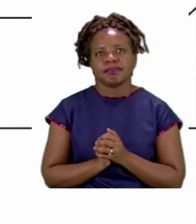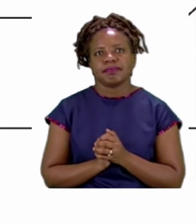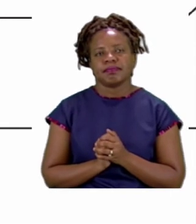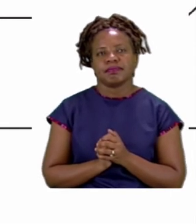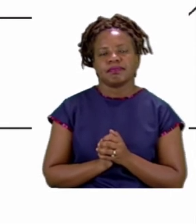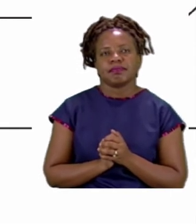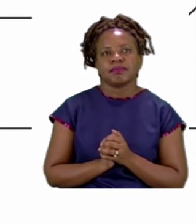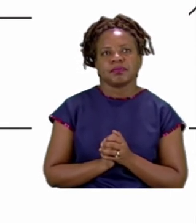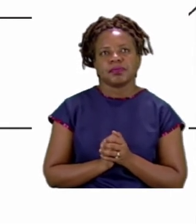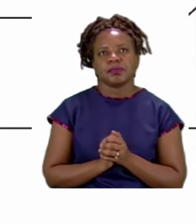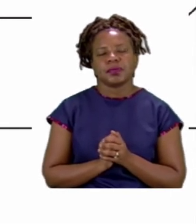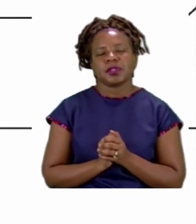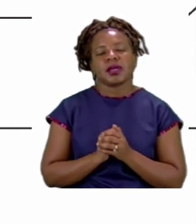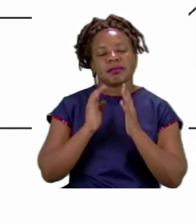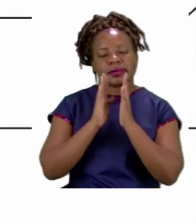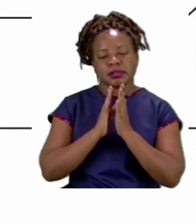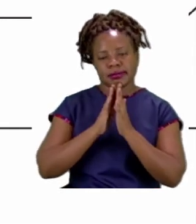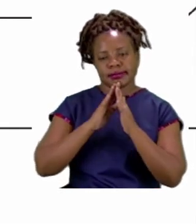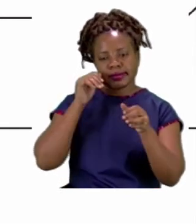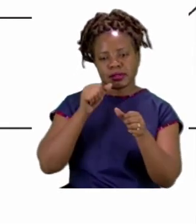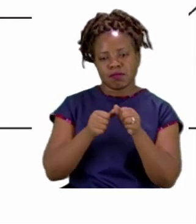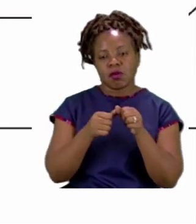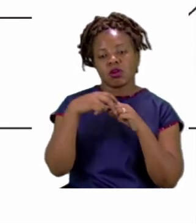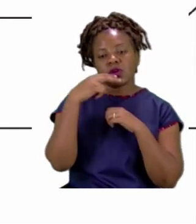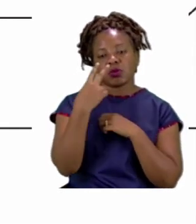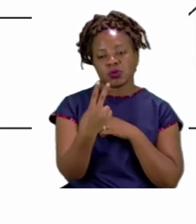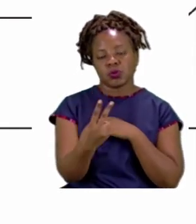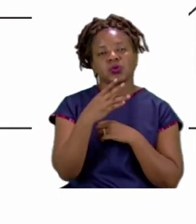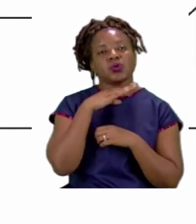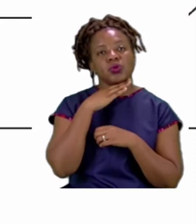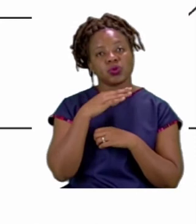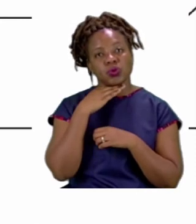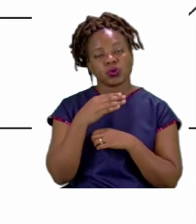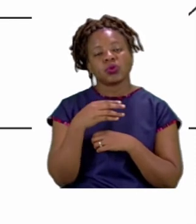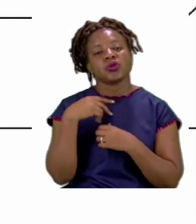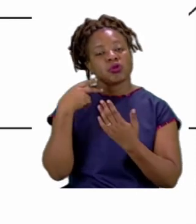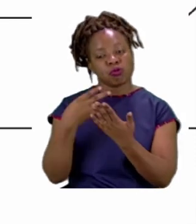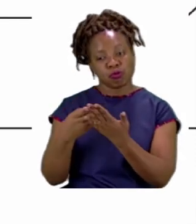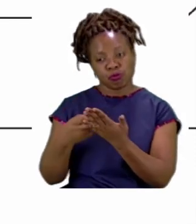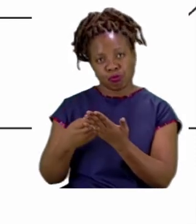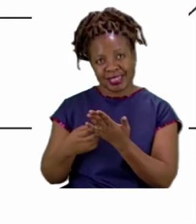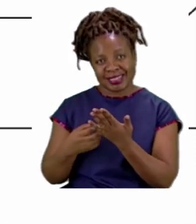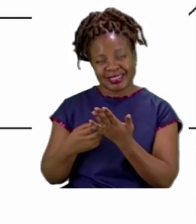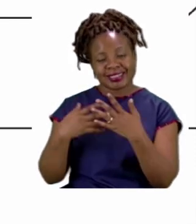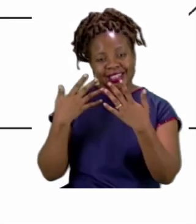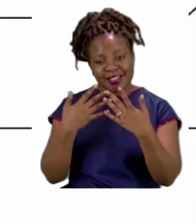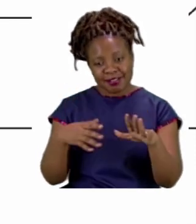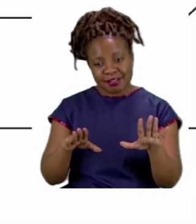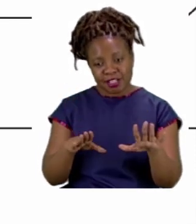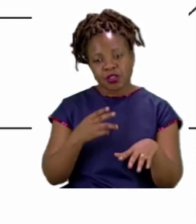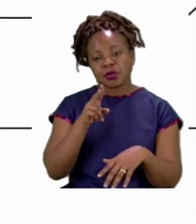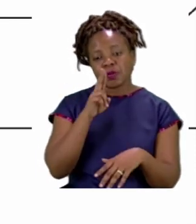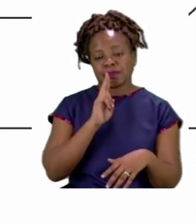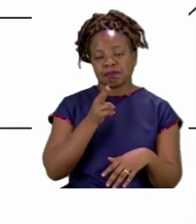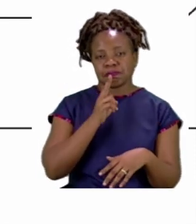read both passages. And then you need to answer questions from both passages. And then after that,